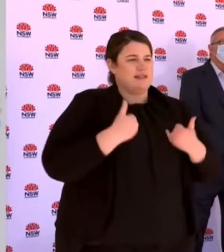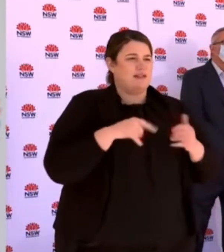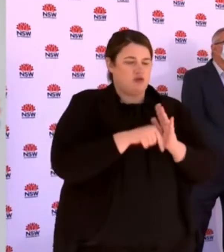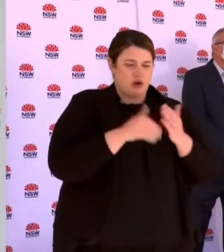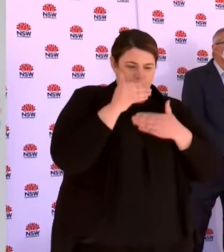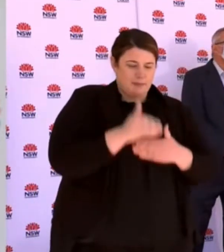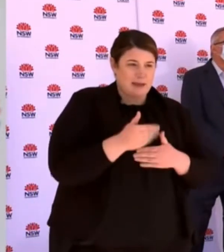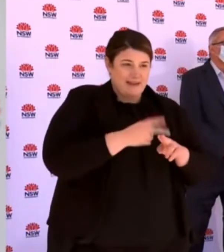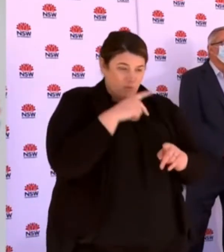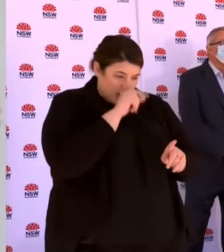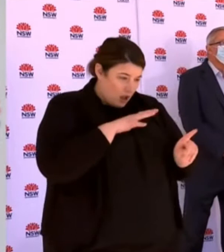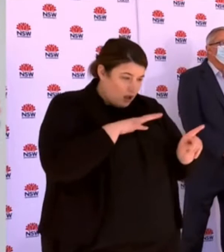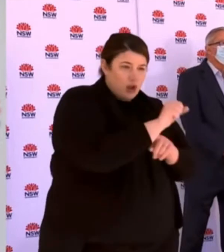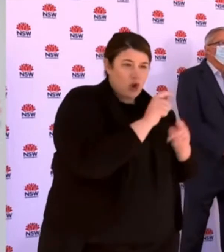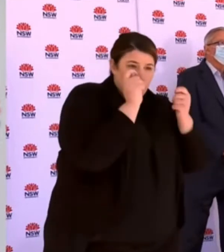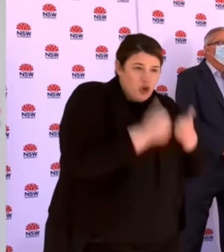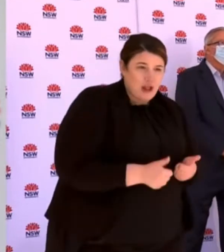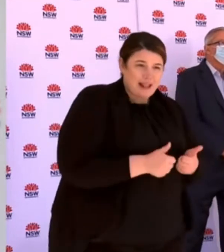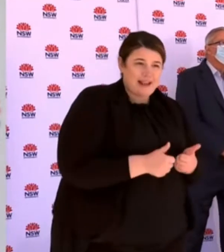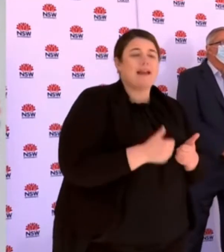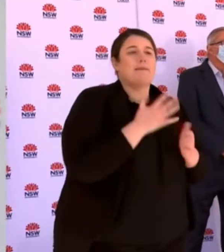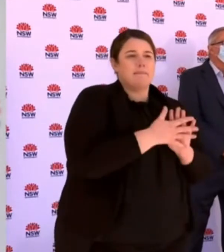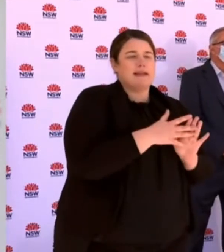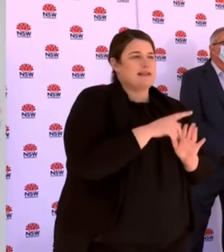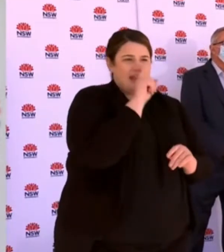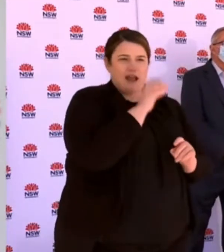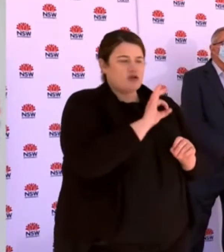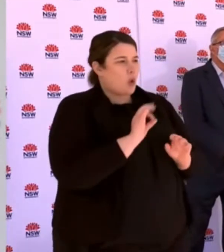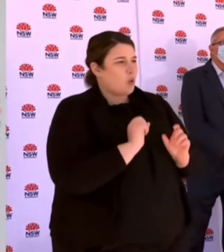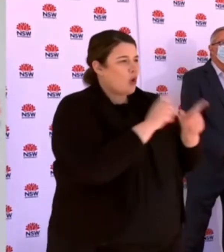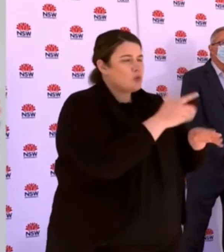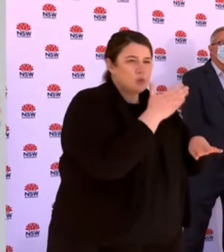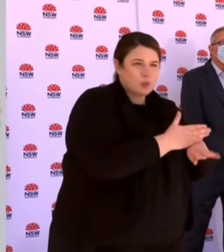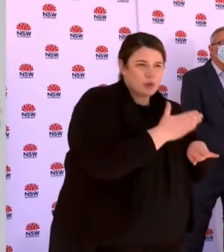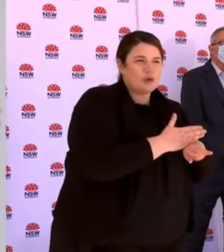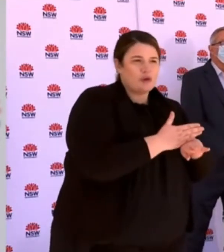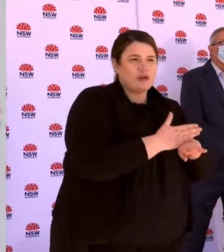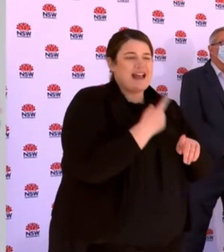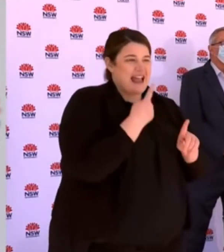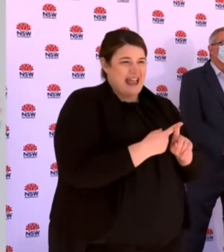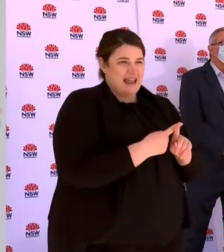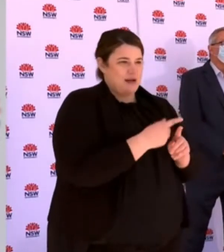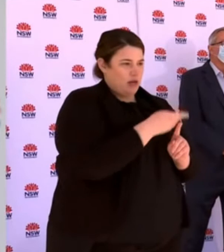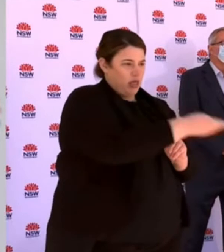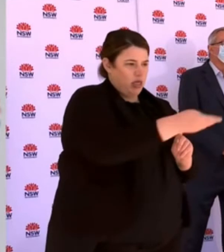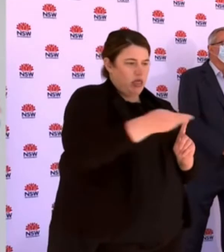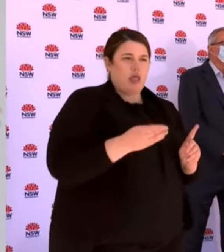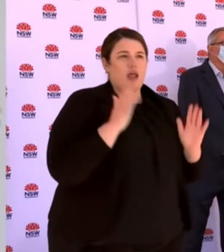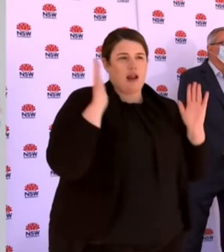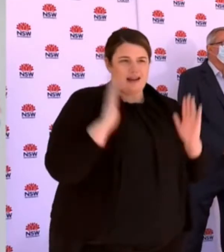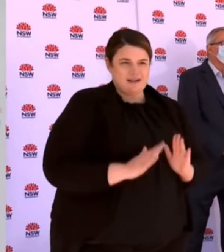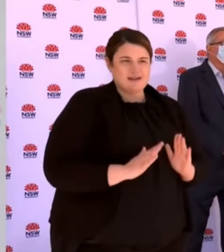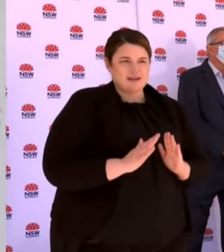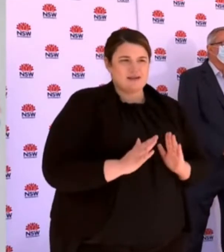rationale. If we can detect cases, we can then remove them from workplaces and make sure we don't see